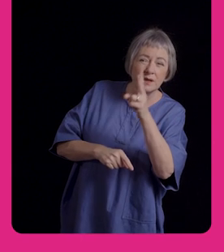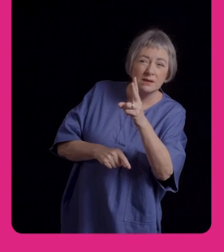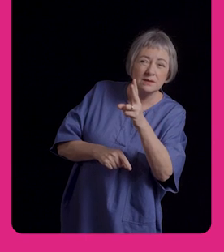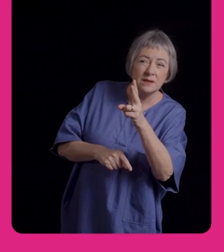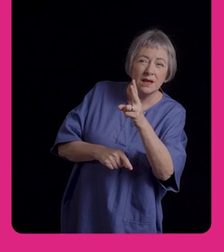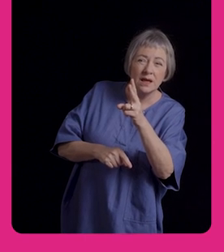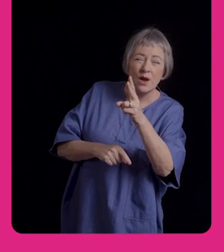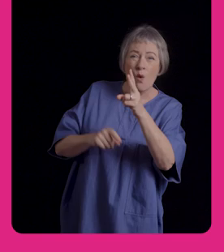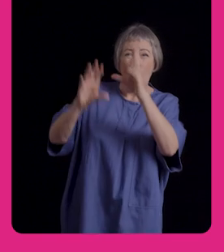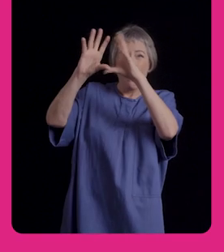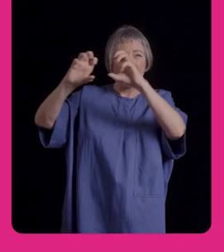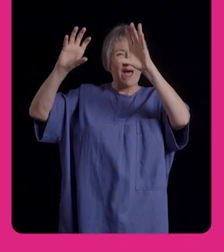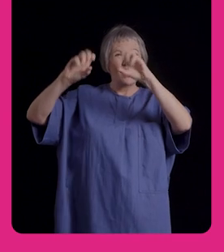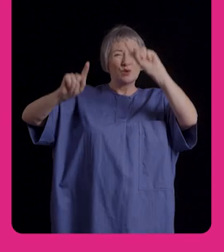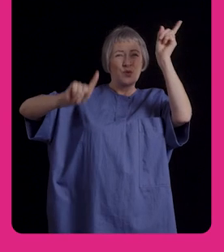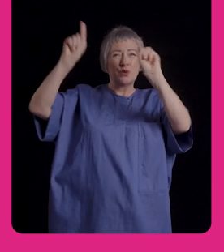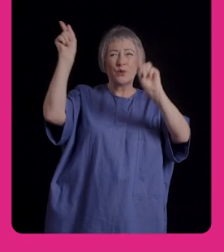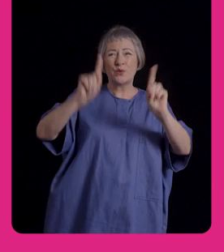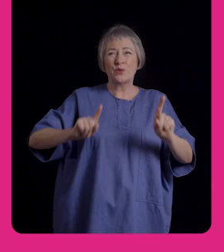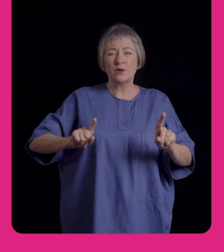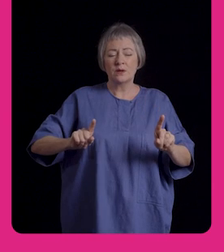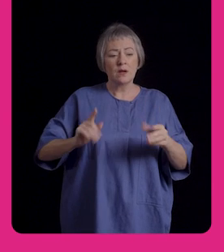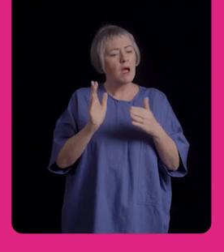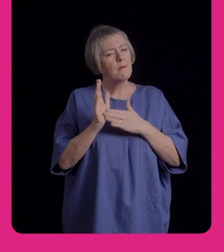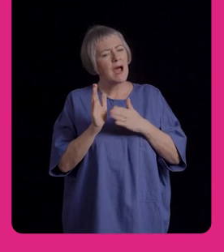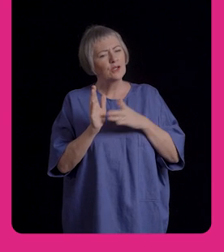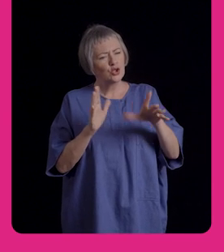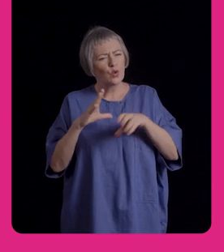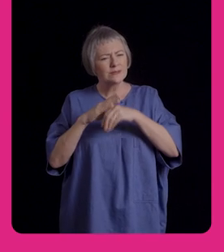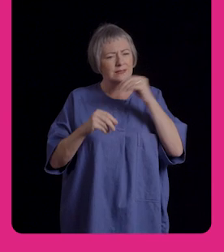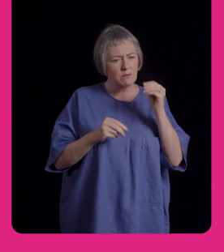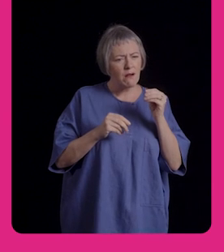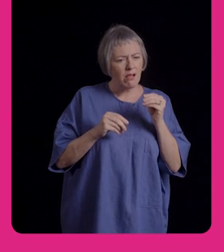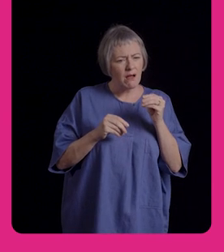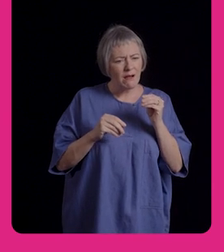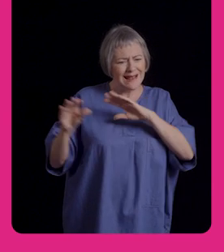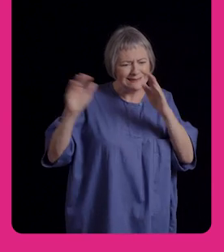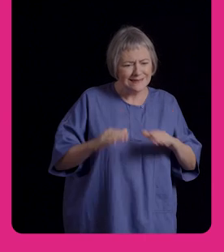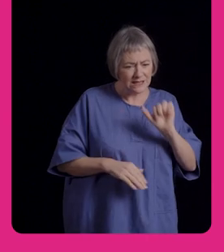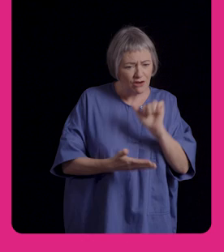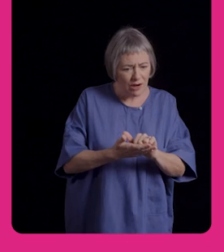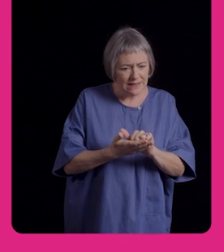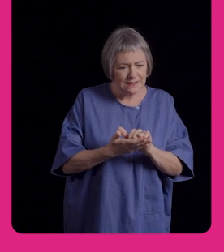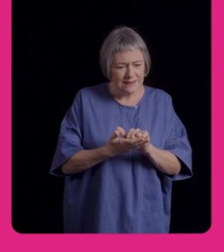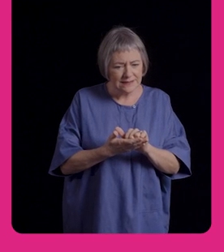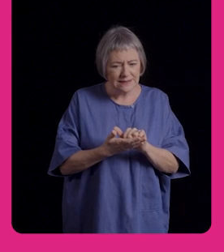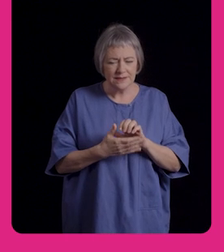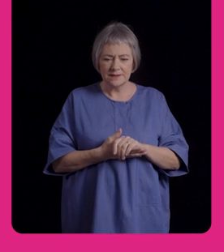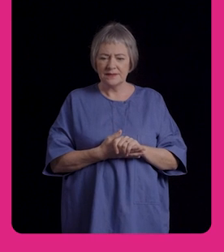like huge storm clouds. And I think, Marjorie, your character was a smuggler at sea, right?